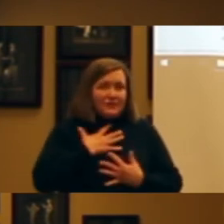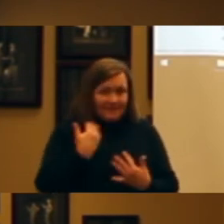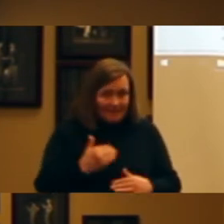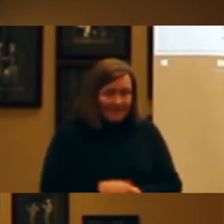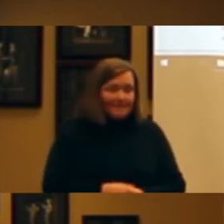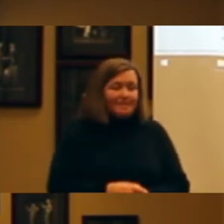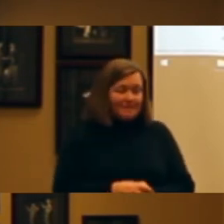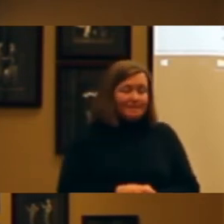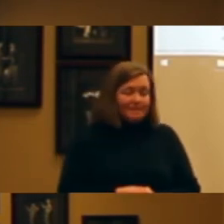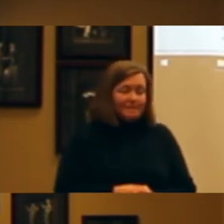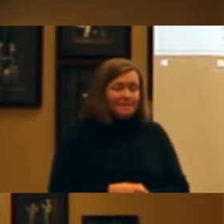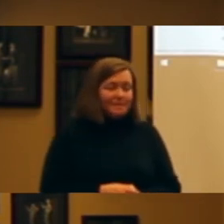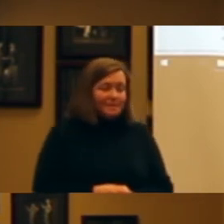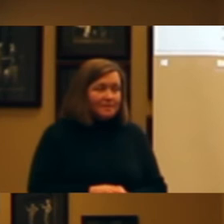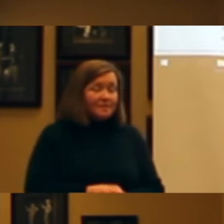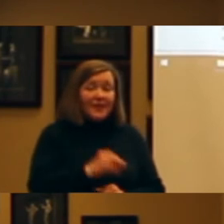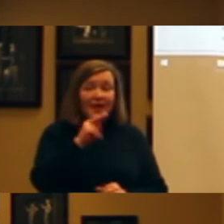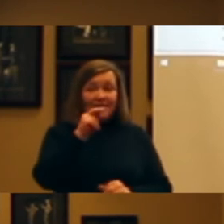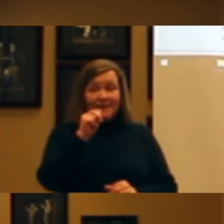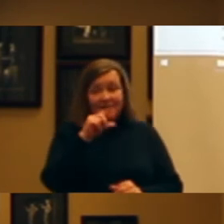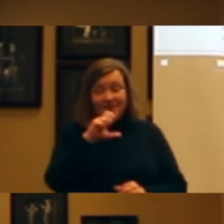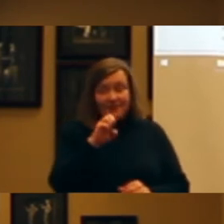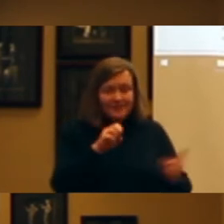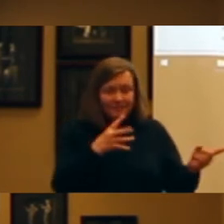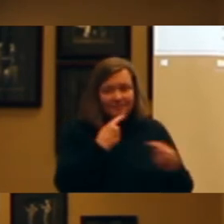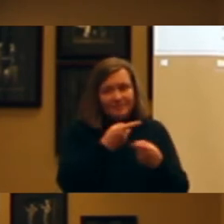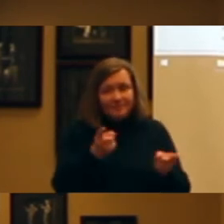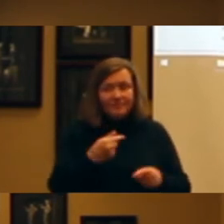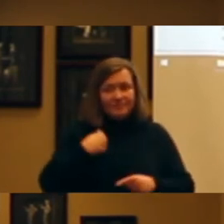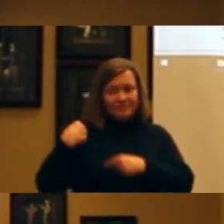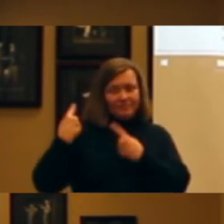passionate. As Nadesh said, I have been